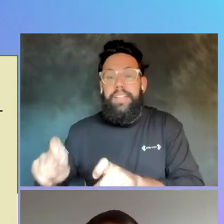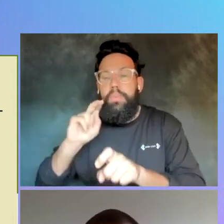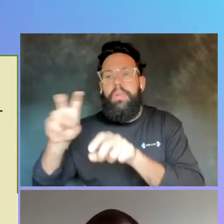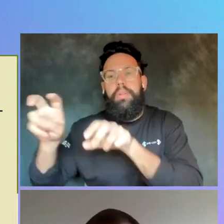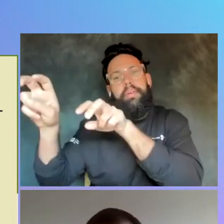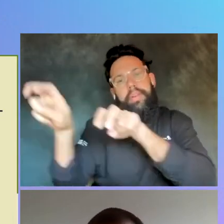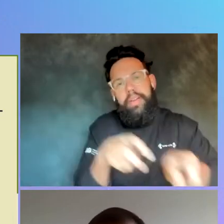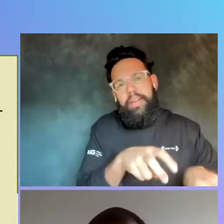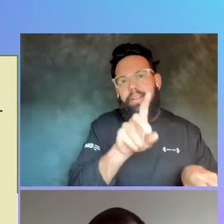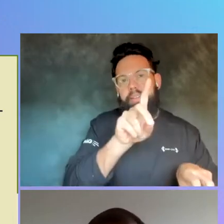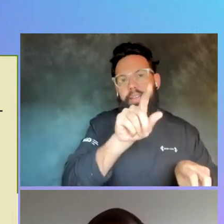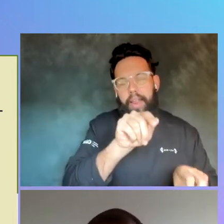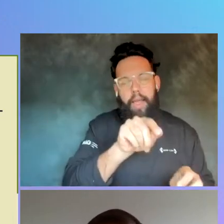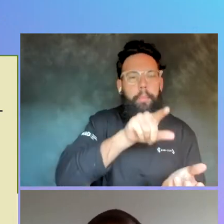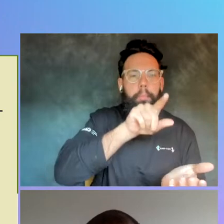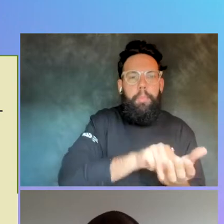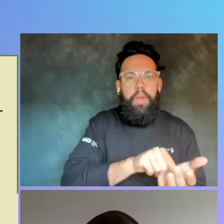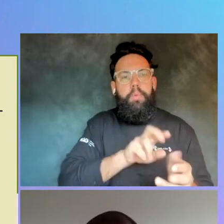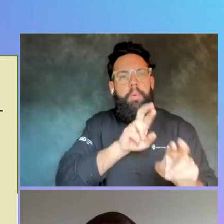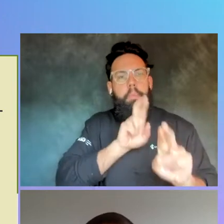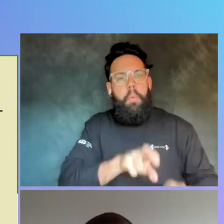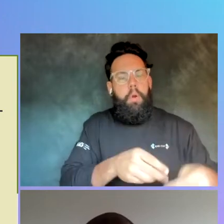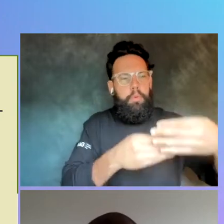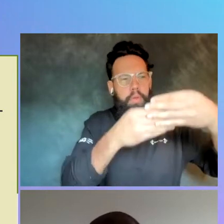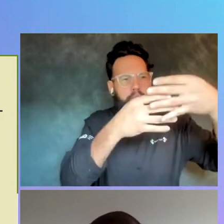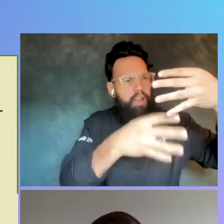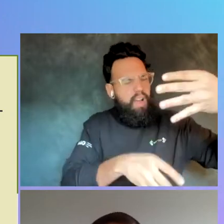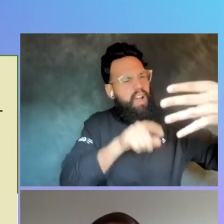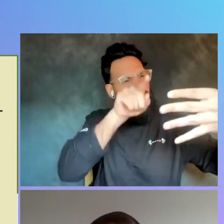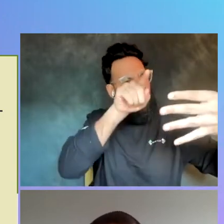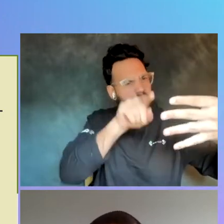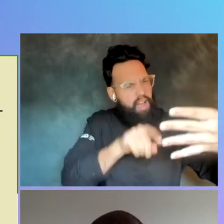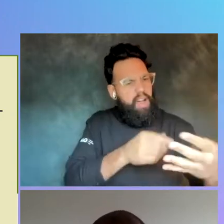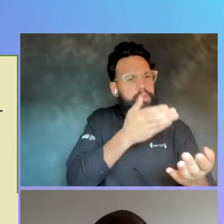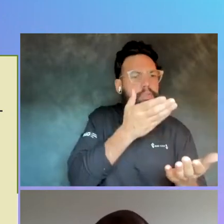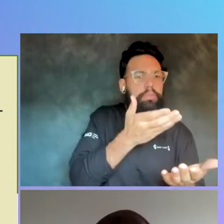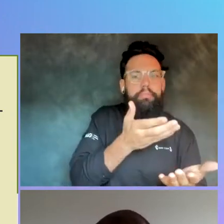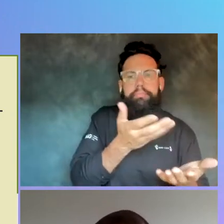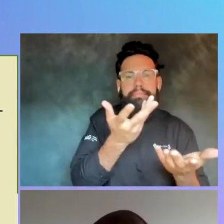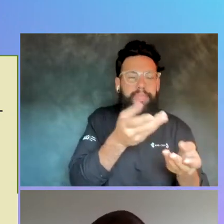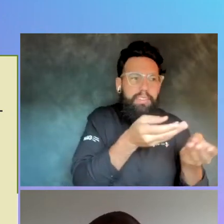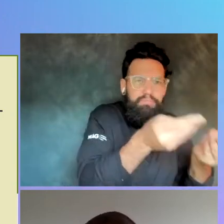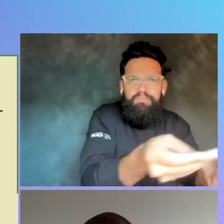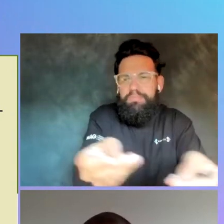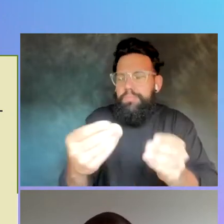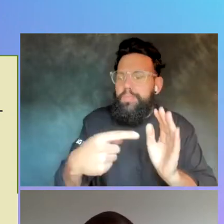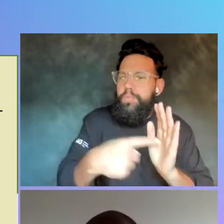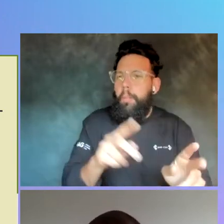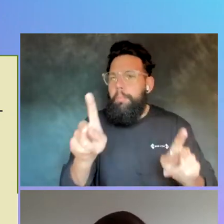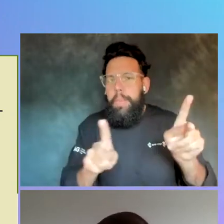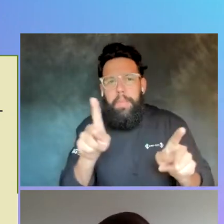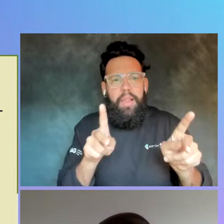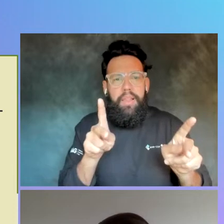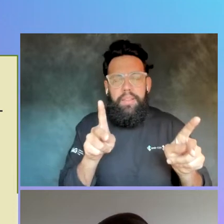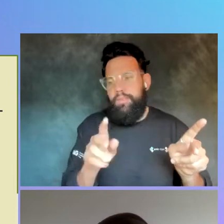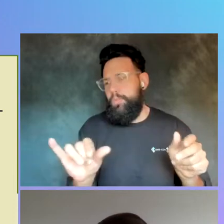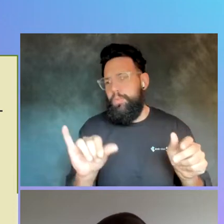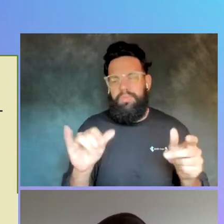generates reports that you can easily verify, show to your stakeholders, and get clean information